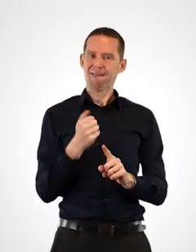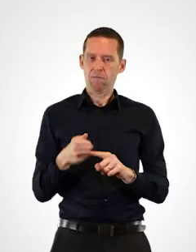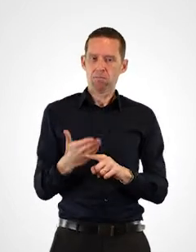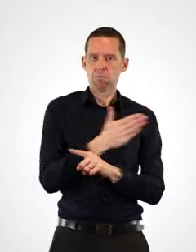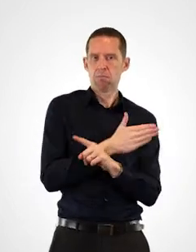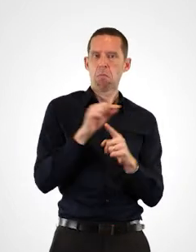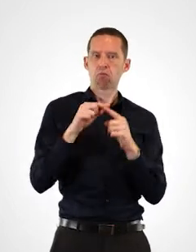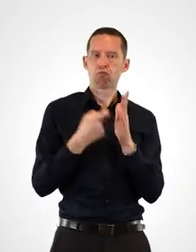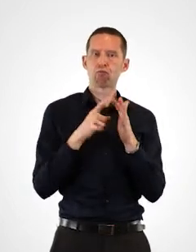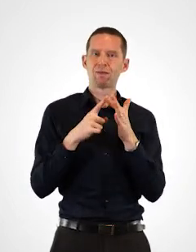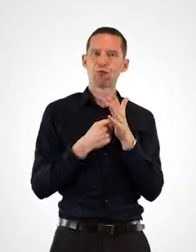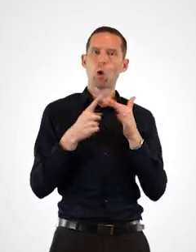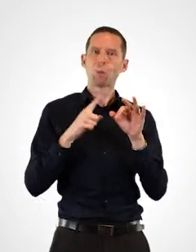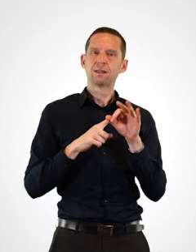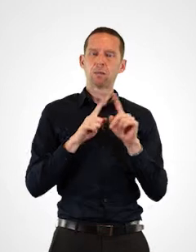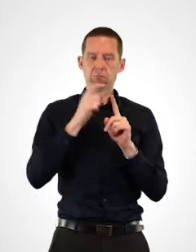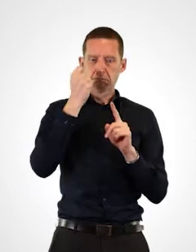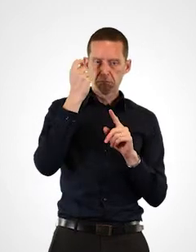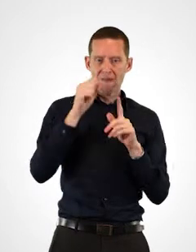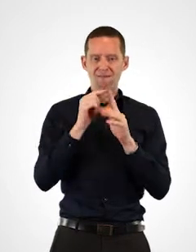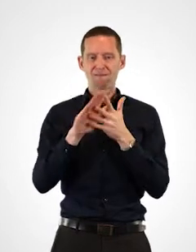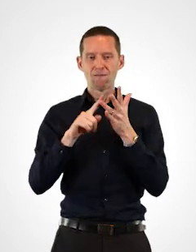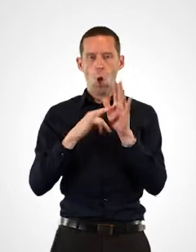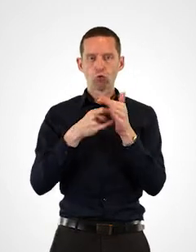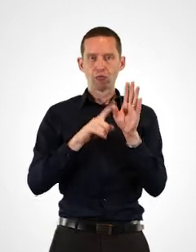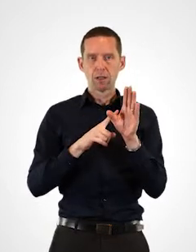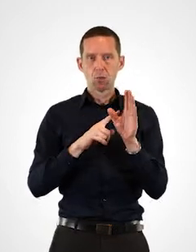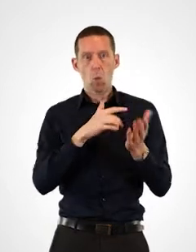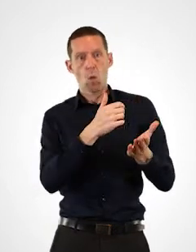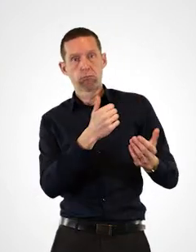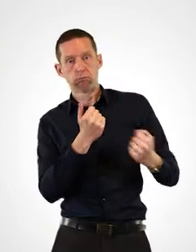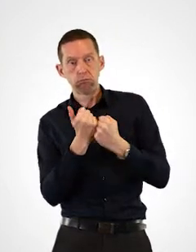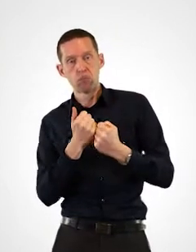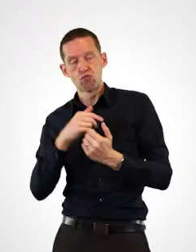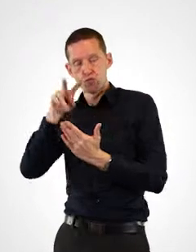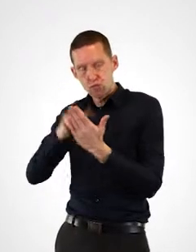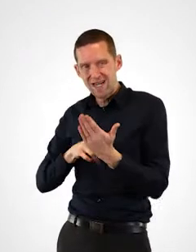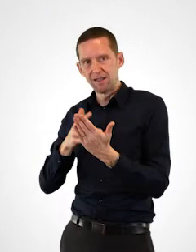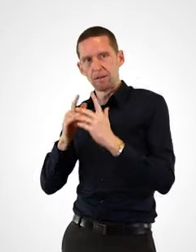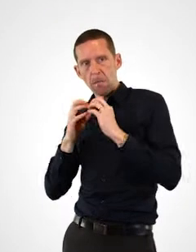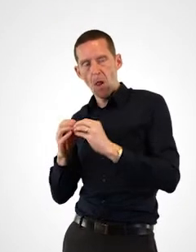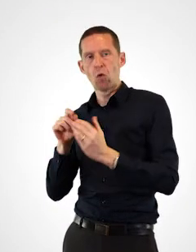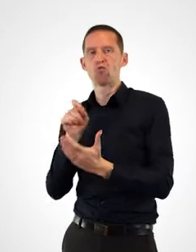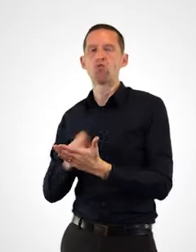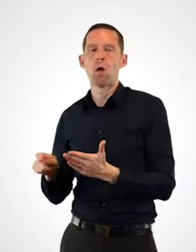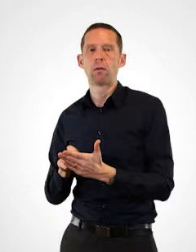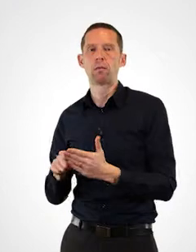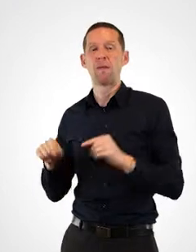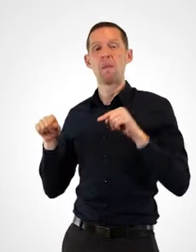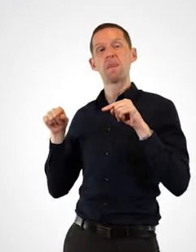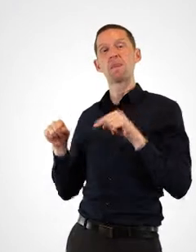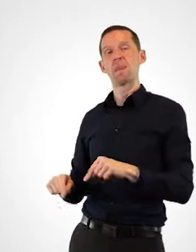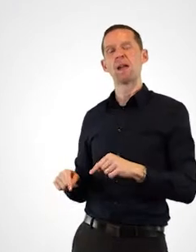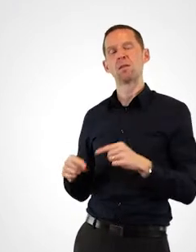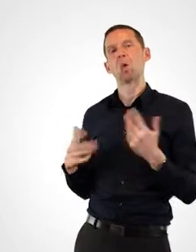prerequisite knowledge of phonology to not only read but also to spell and to write. And I think that that's, again, a point in